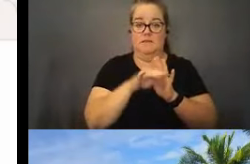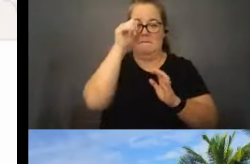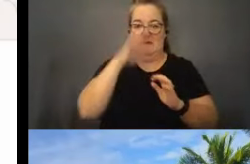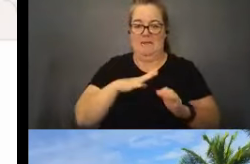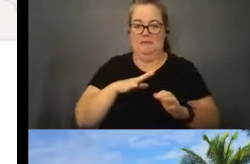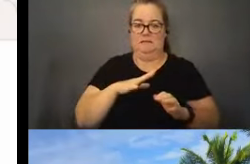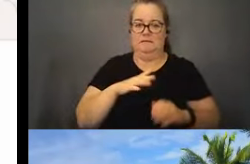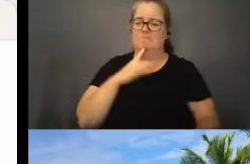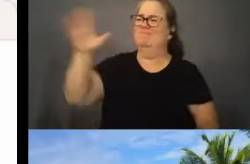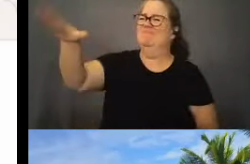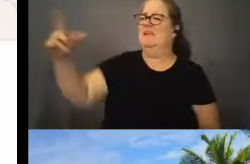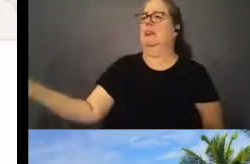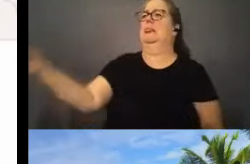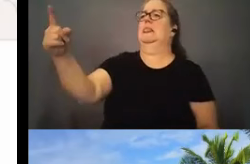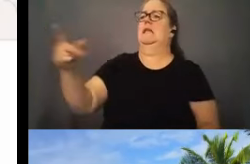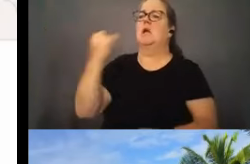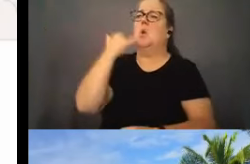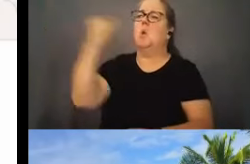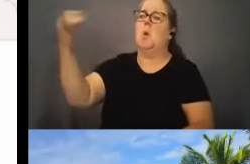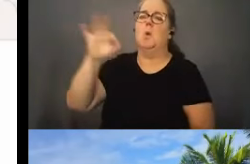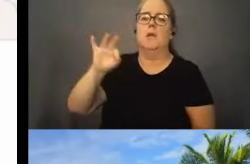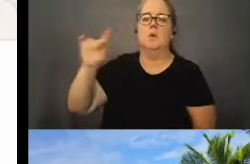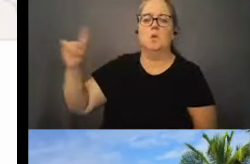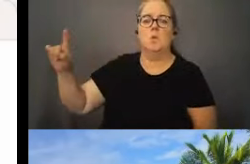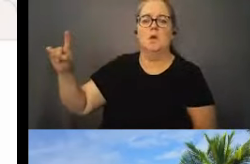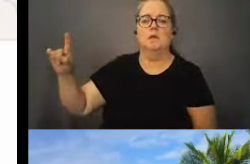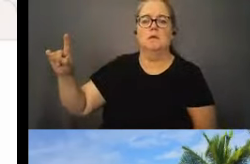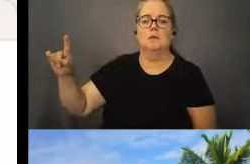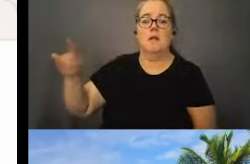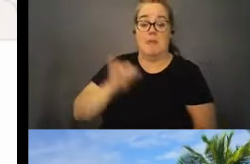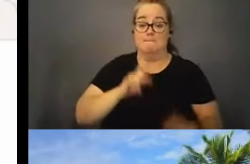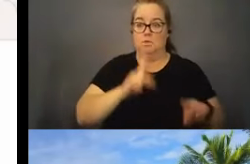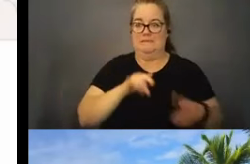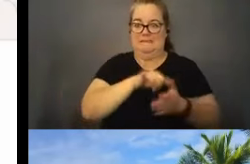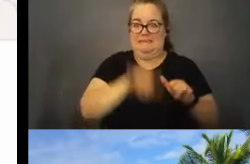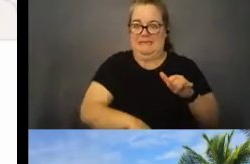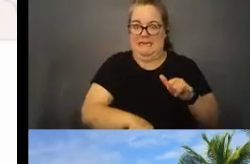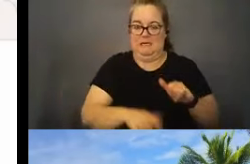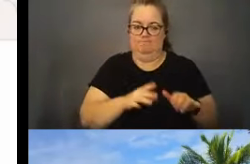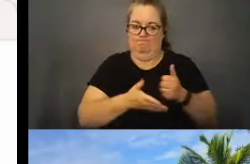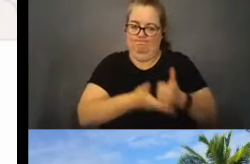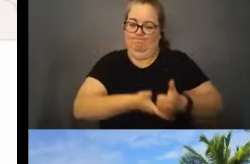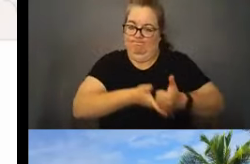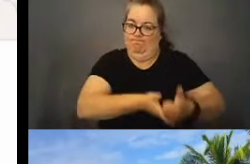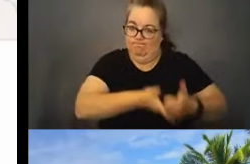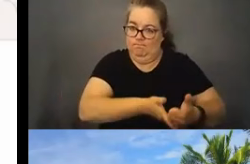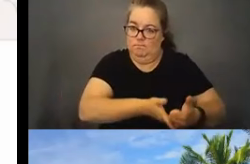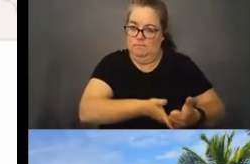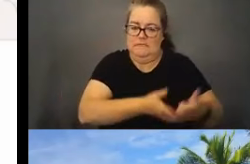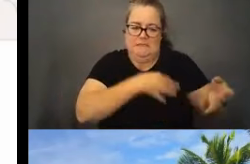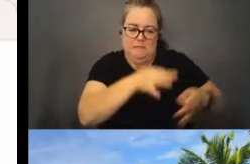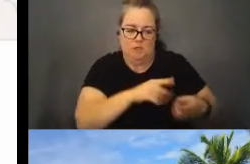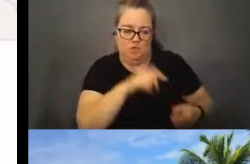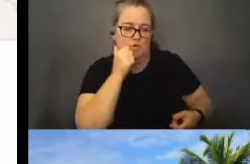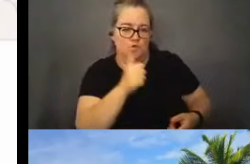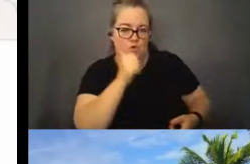to call 911 so that he could keep helping. And then he told this girl with the apron